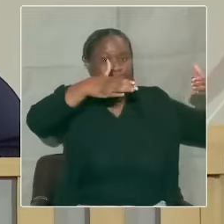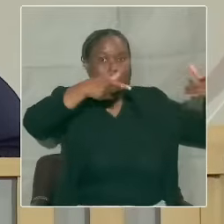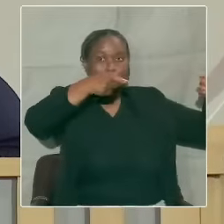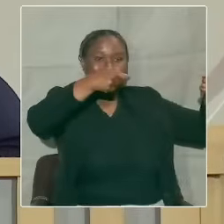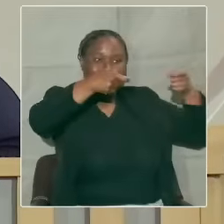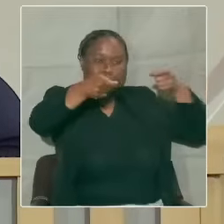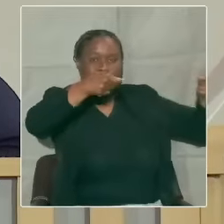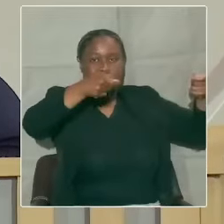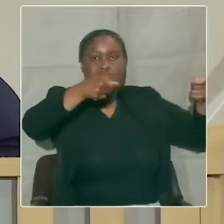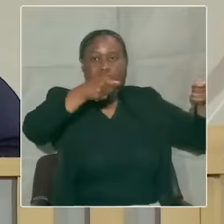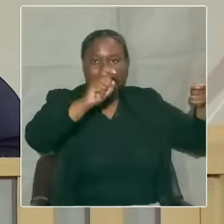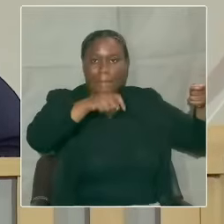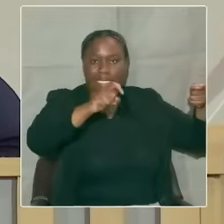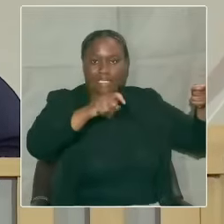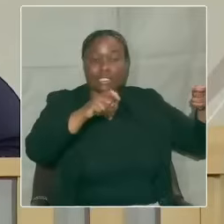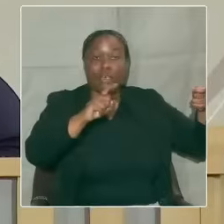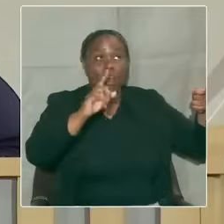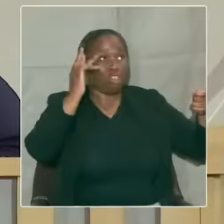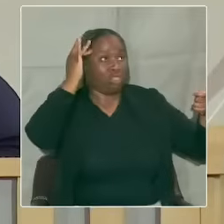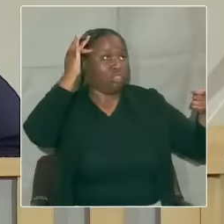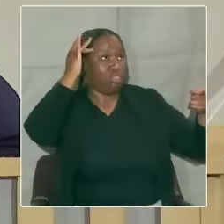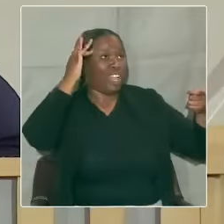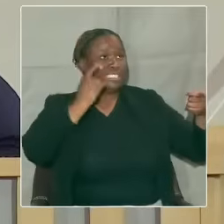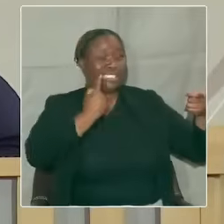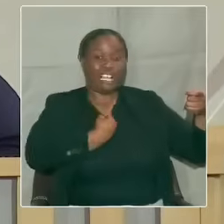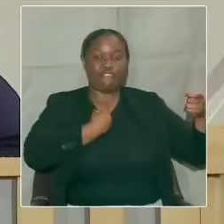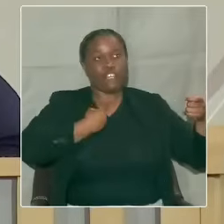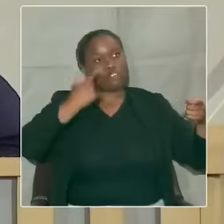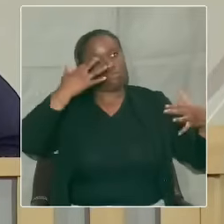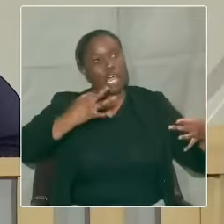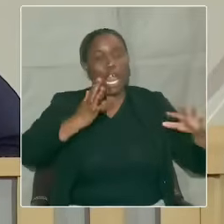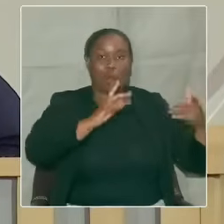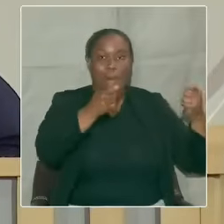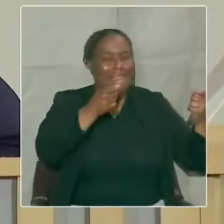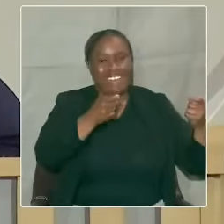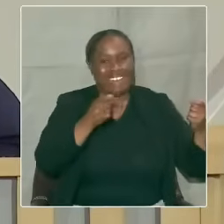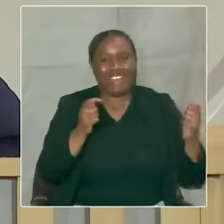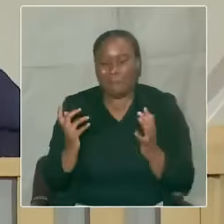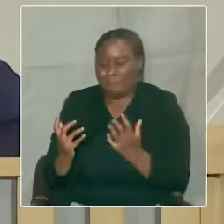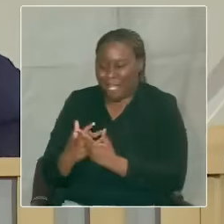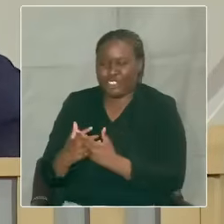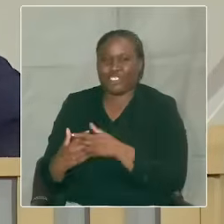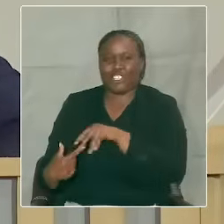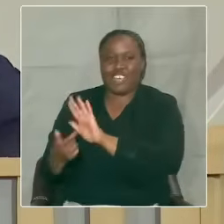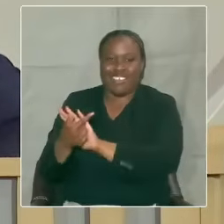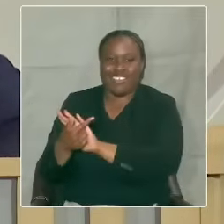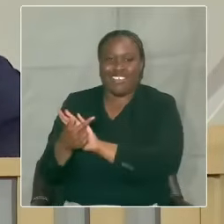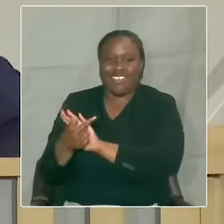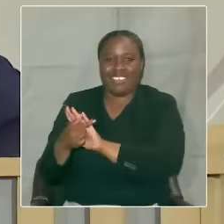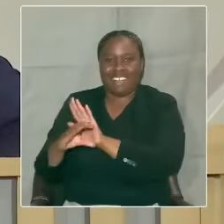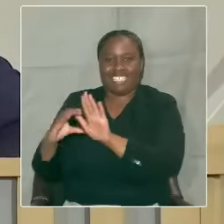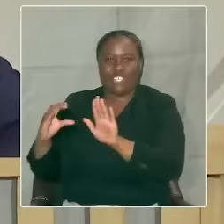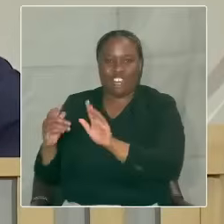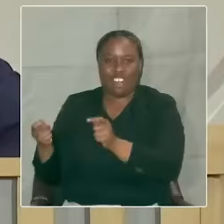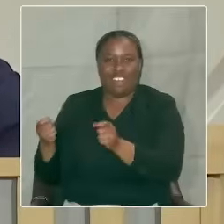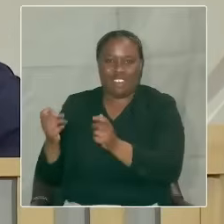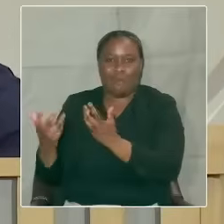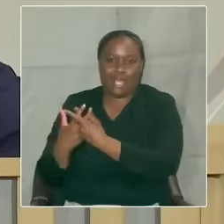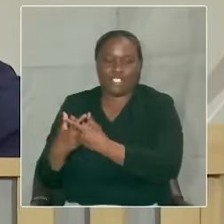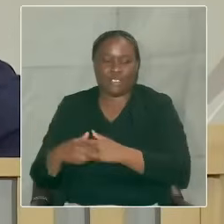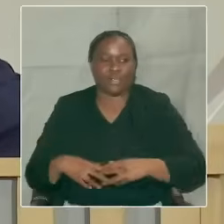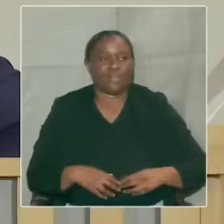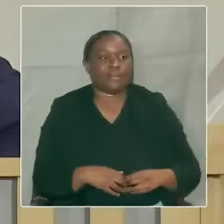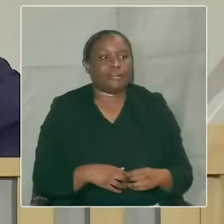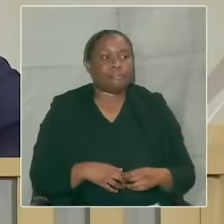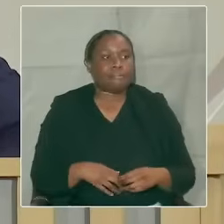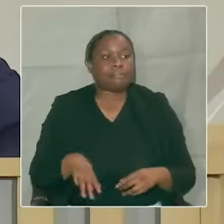national policing policy and the directions of the cabinet member responsible for policing. And my understanding of the cabinet